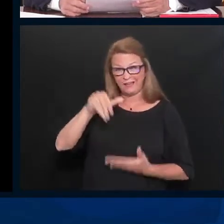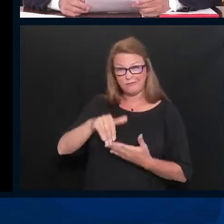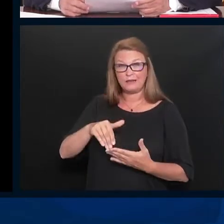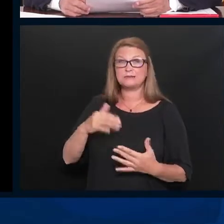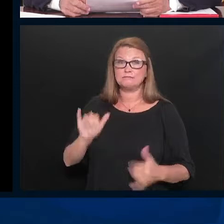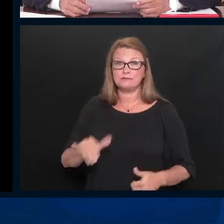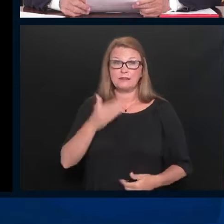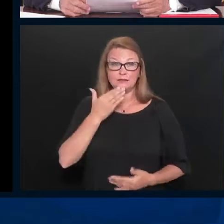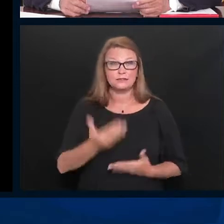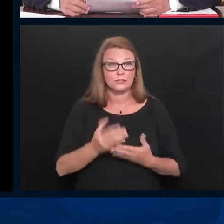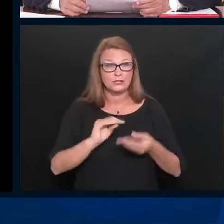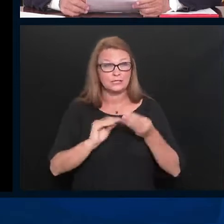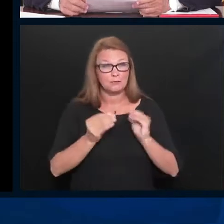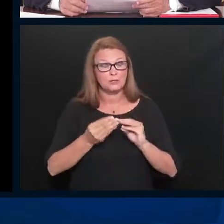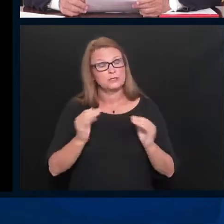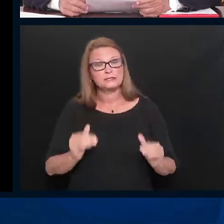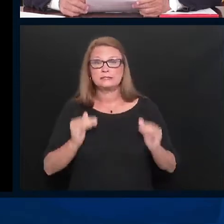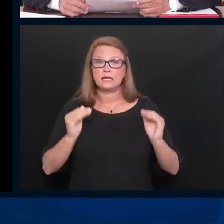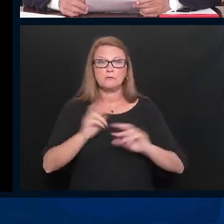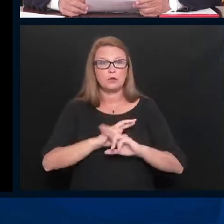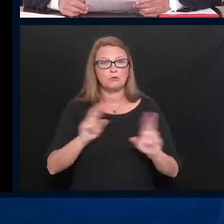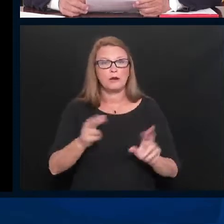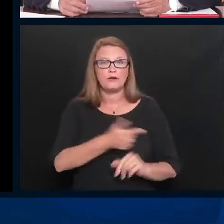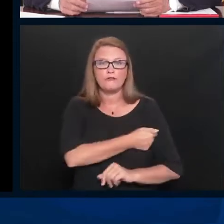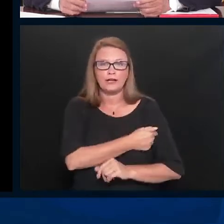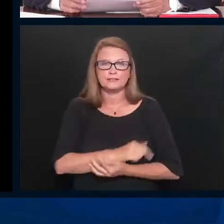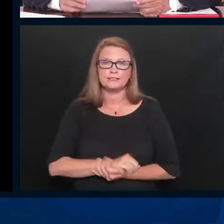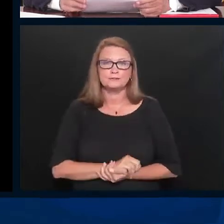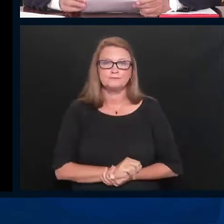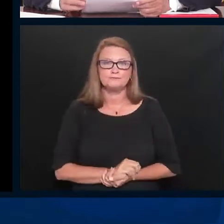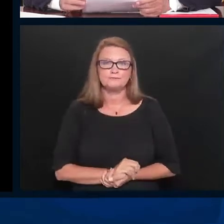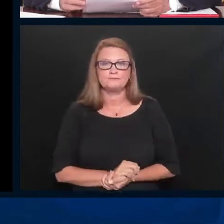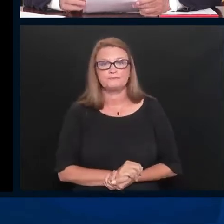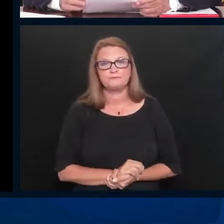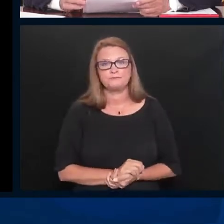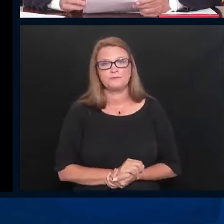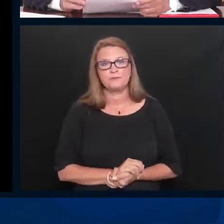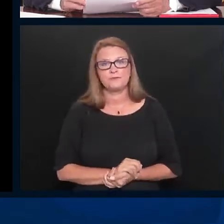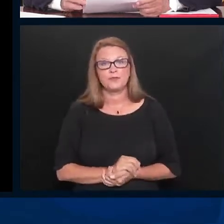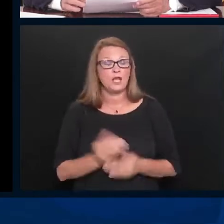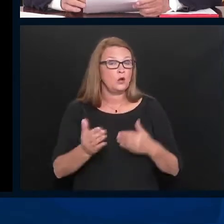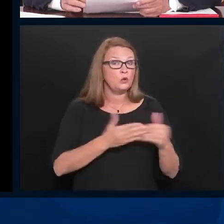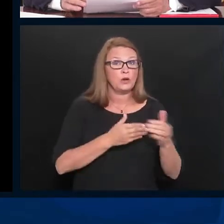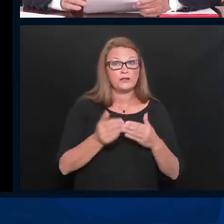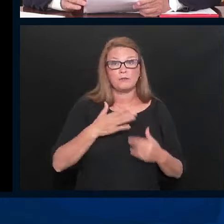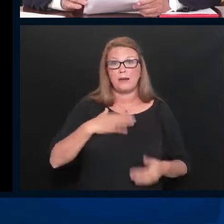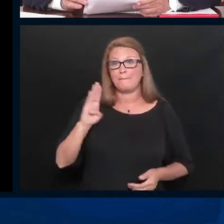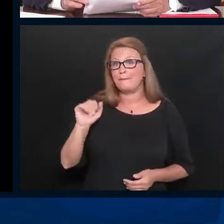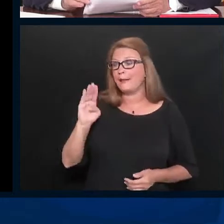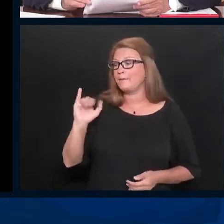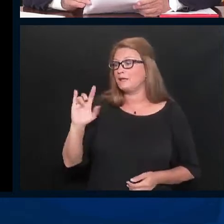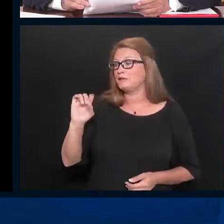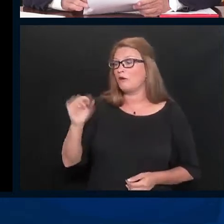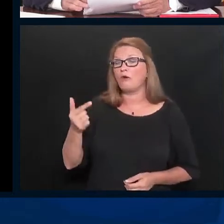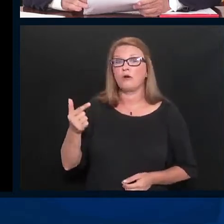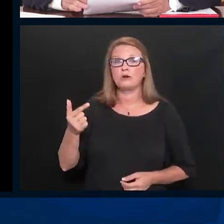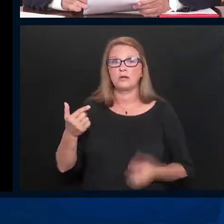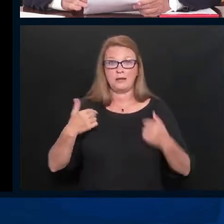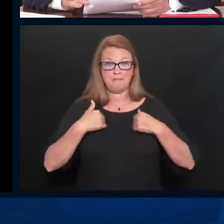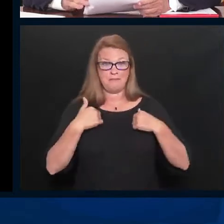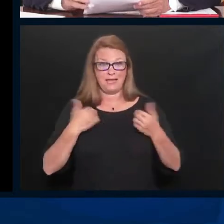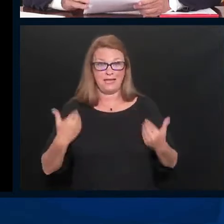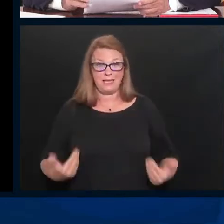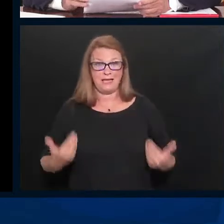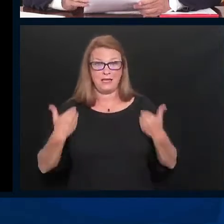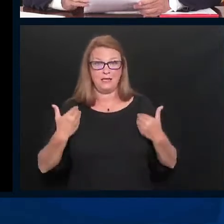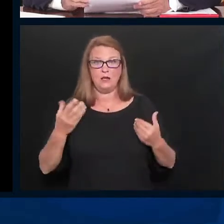more people have stepped up to get vaccinated. So all we're doing, whether it be Baby Dog or me being here or all